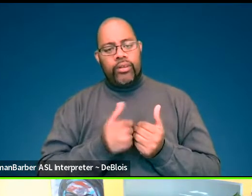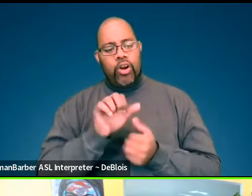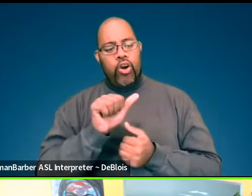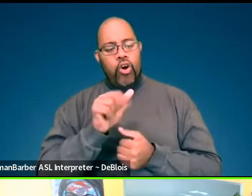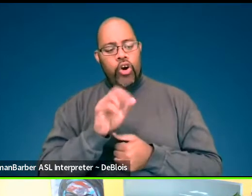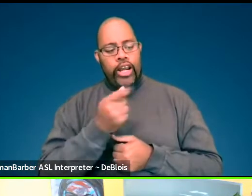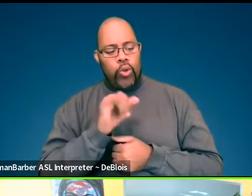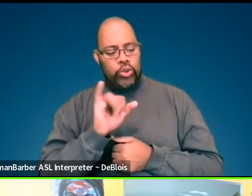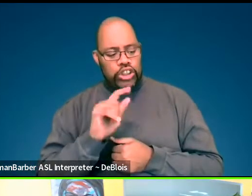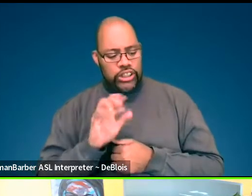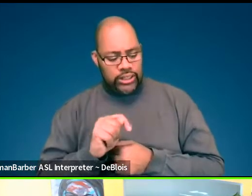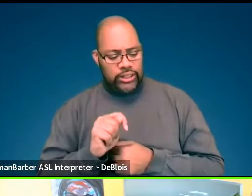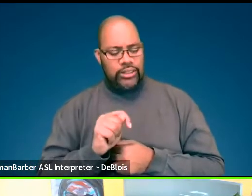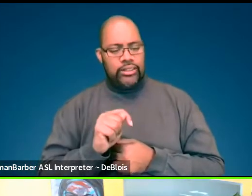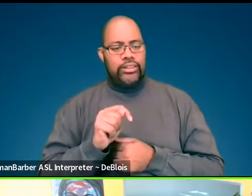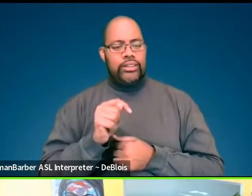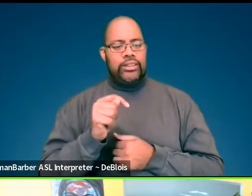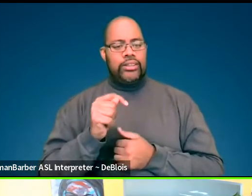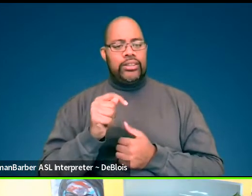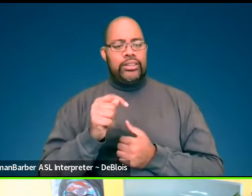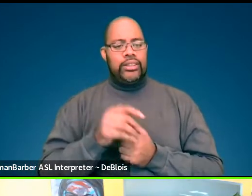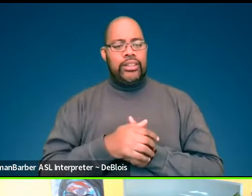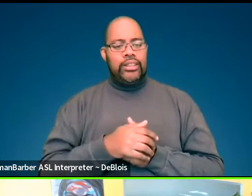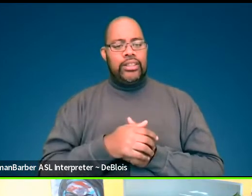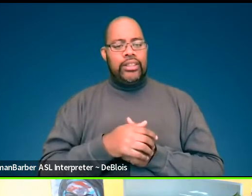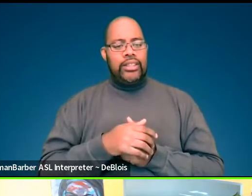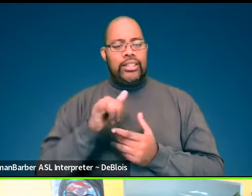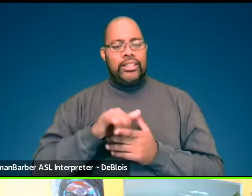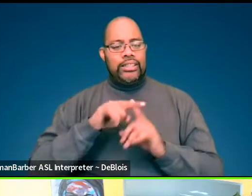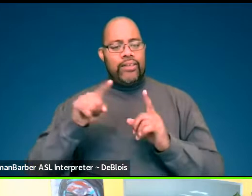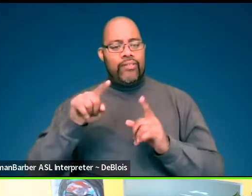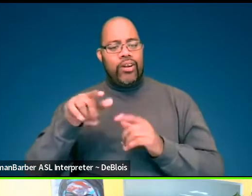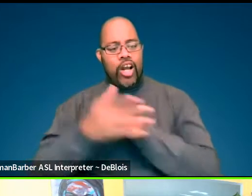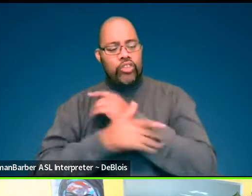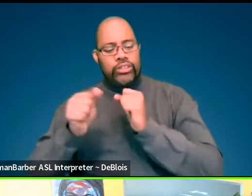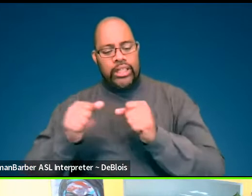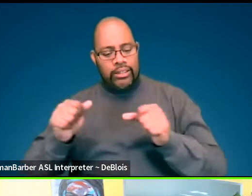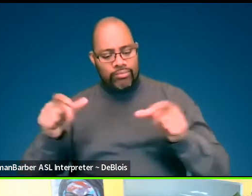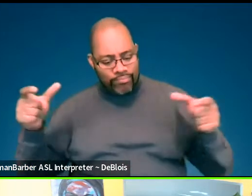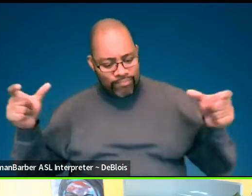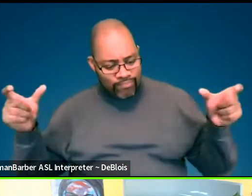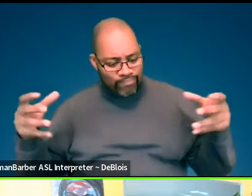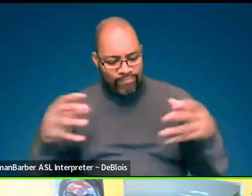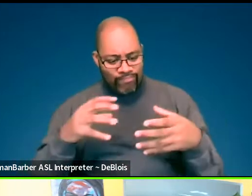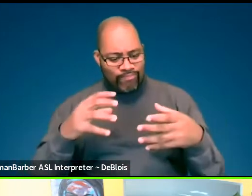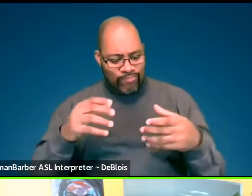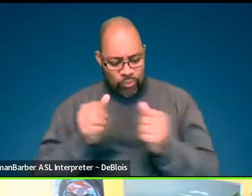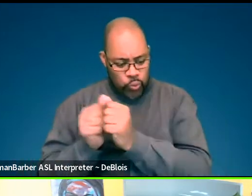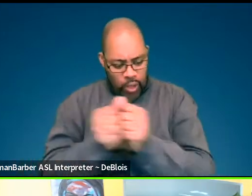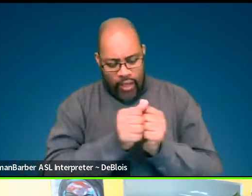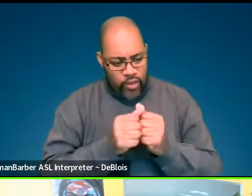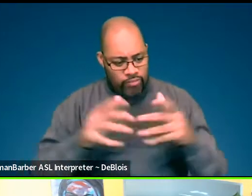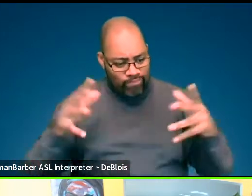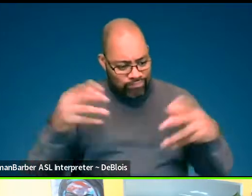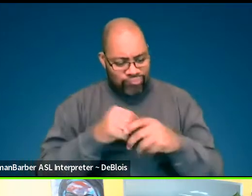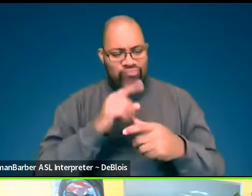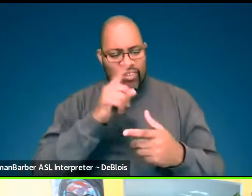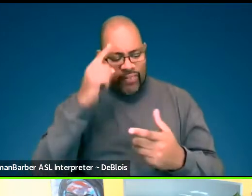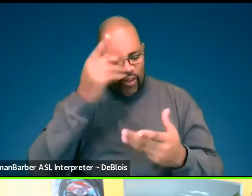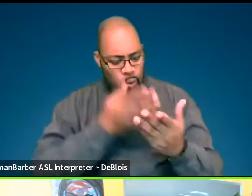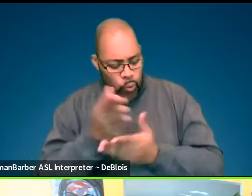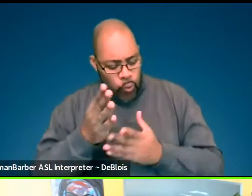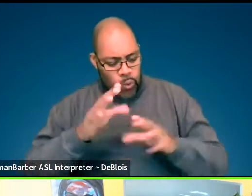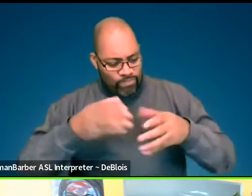for instance, in like Francophone or Lusophone countries can come together, you know, and really think